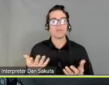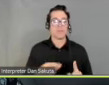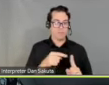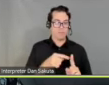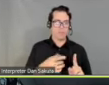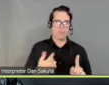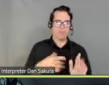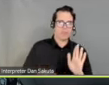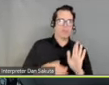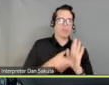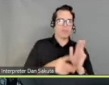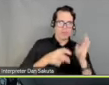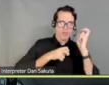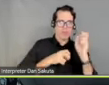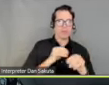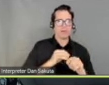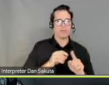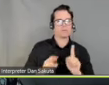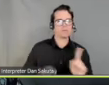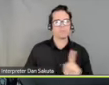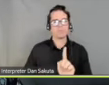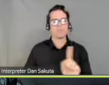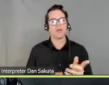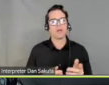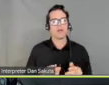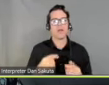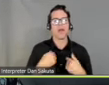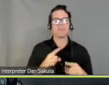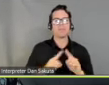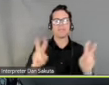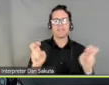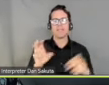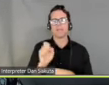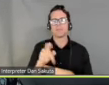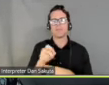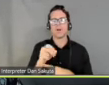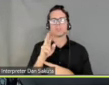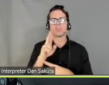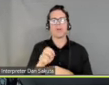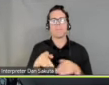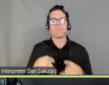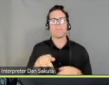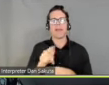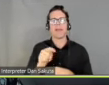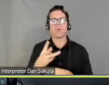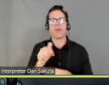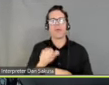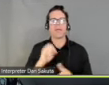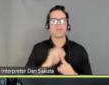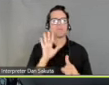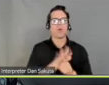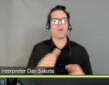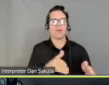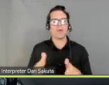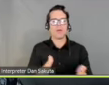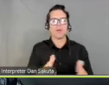person to the susceptible person, it's traveling along these different, what we would call exposure pathways. So when we think about control, we want to think about the source,